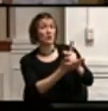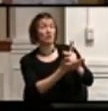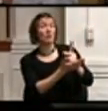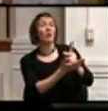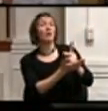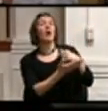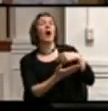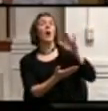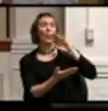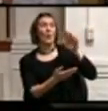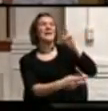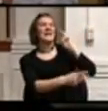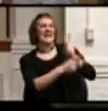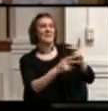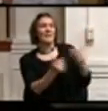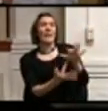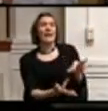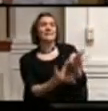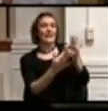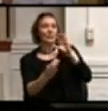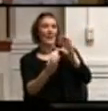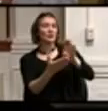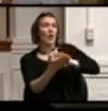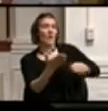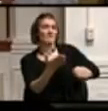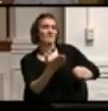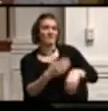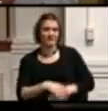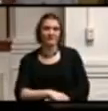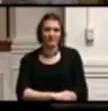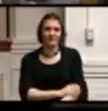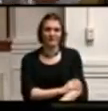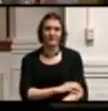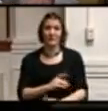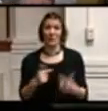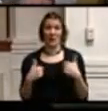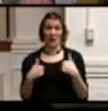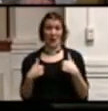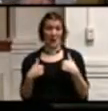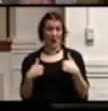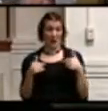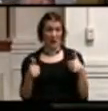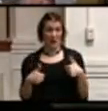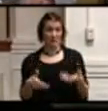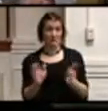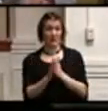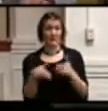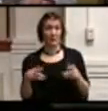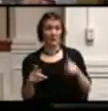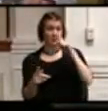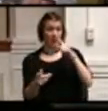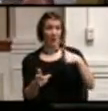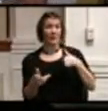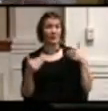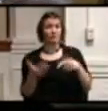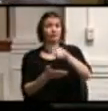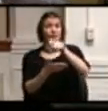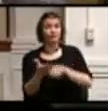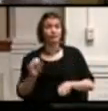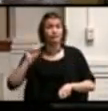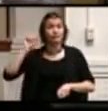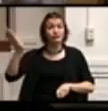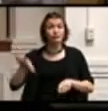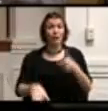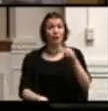the communications equipment in that grant. So I would ask that you allow us to apply to this